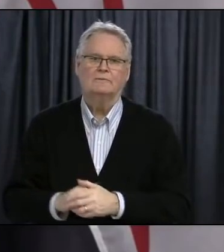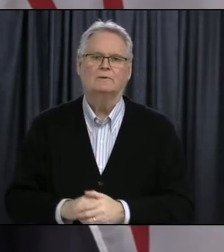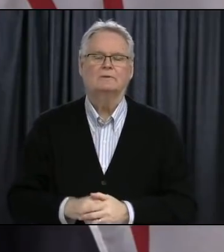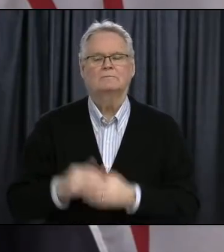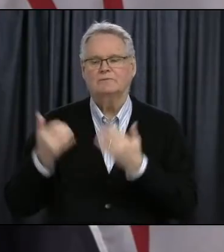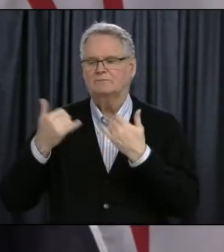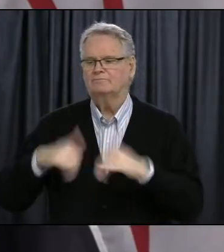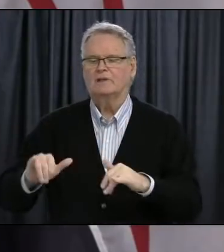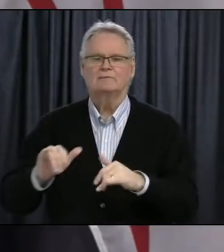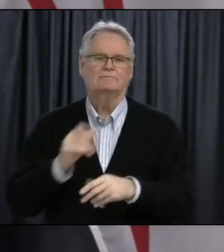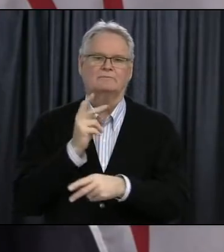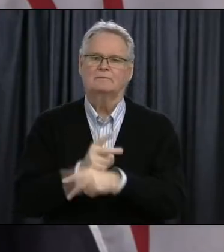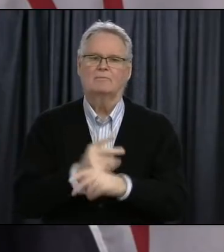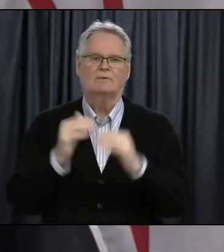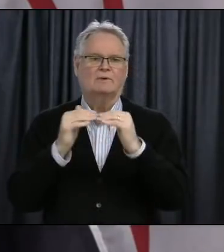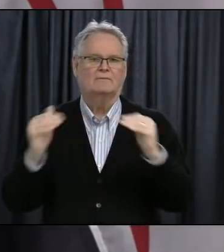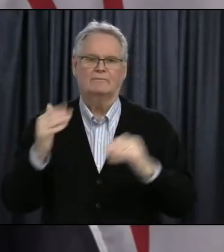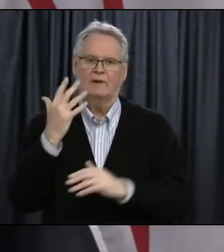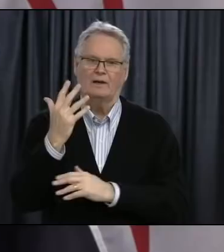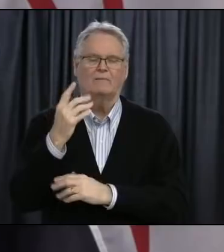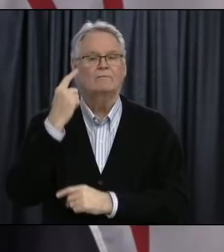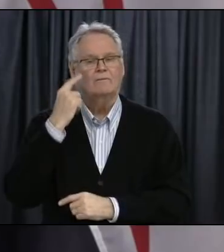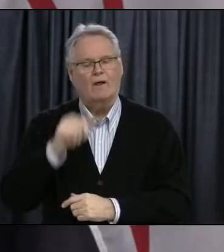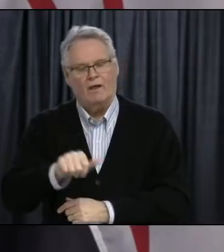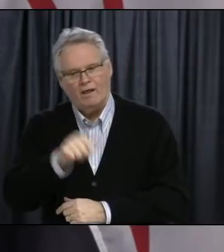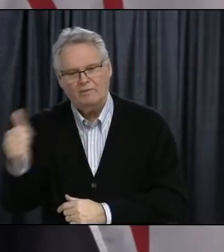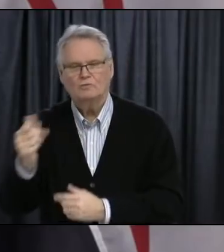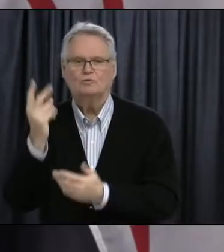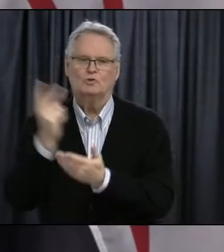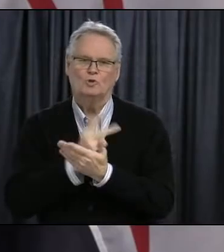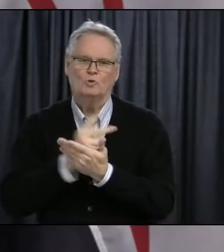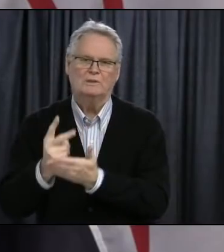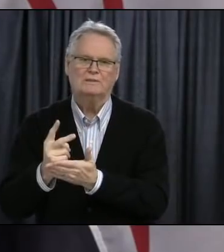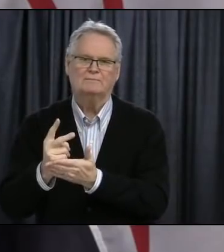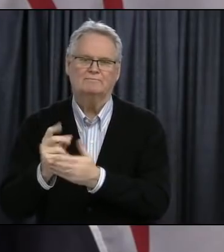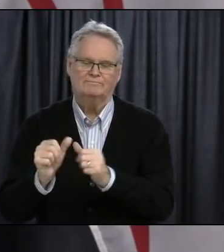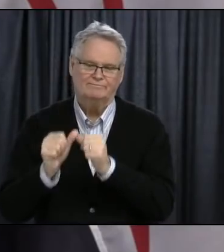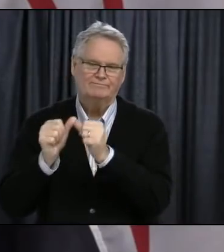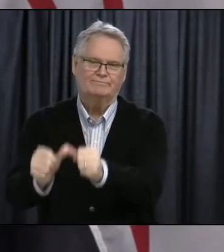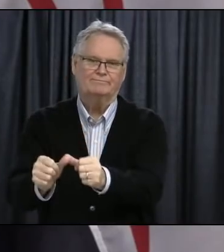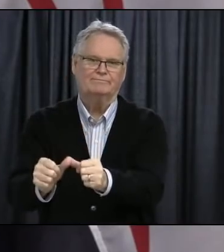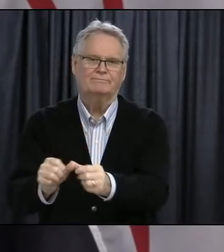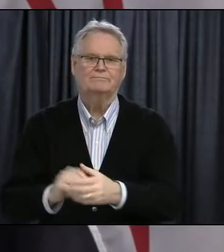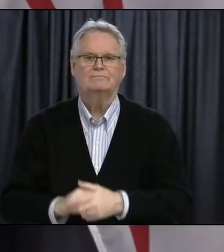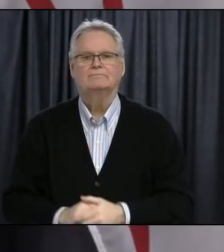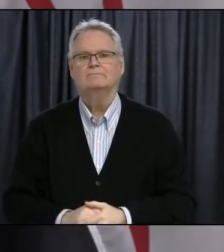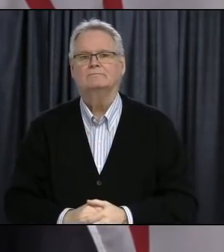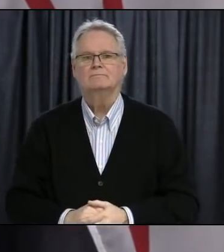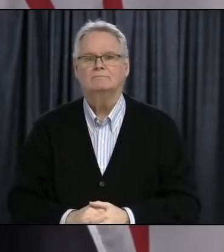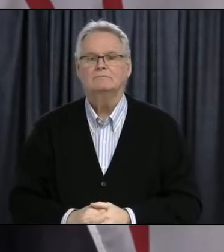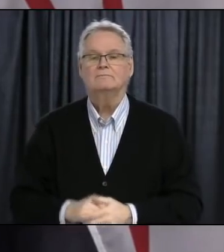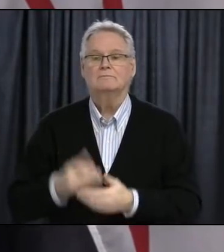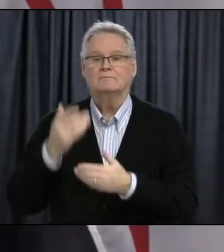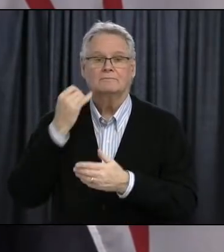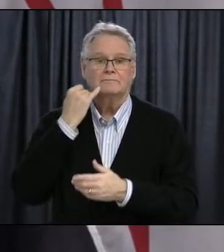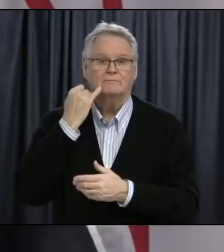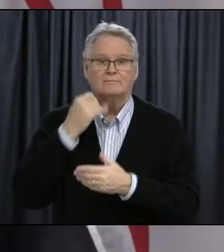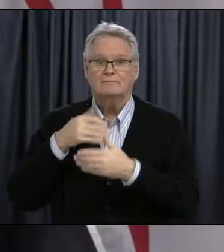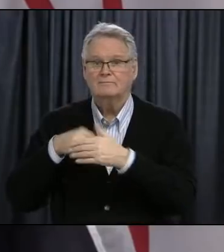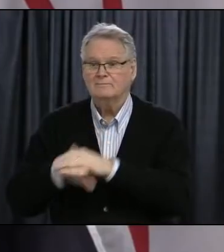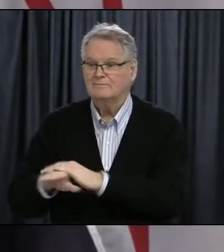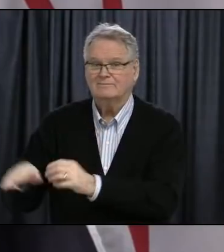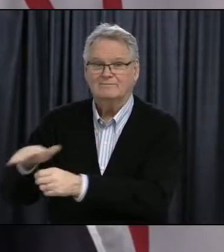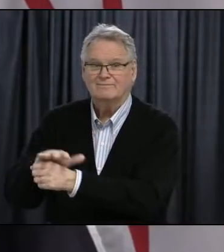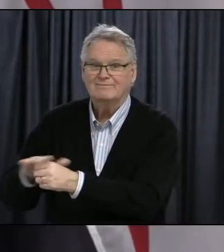at that time. Travel into and out of the metro area should be avoided unless essential. All